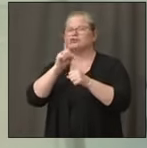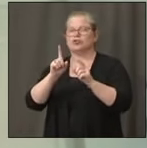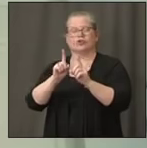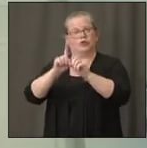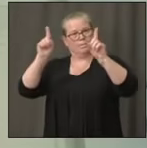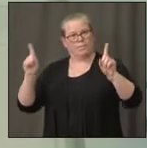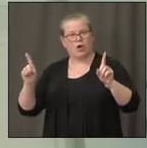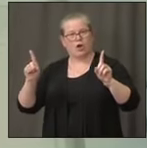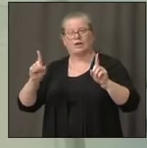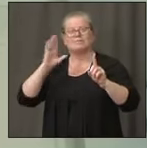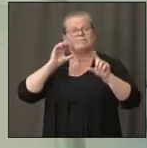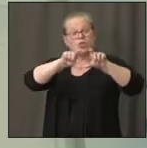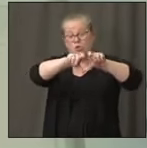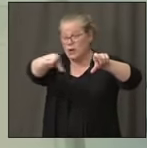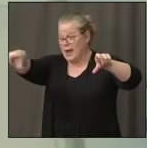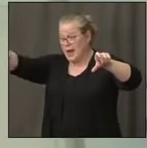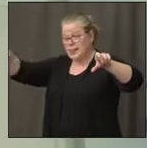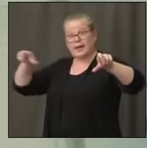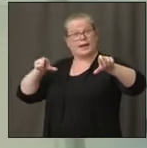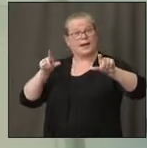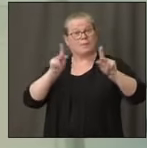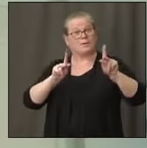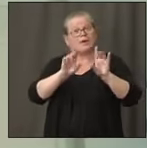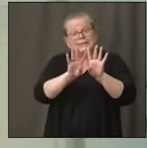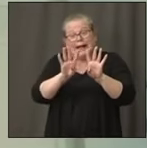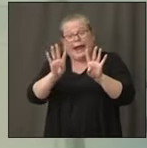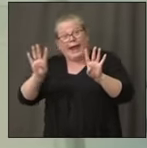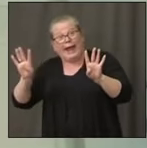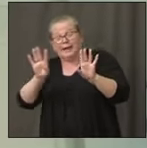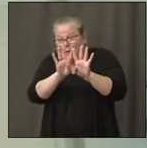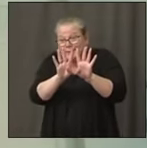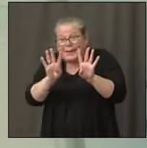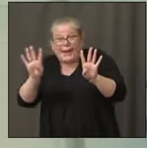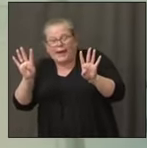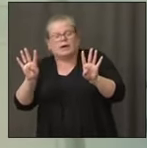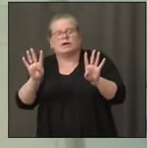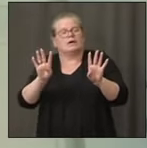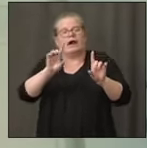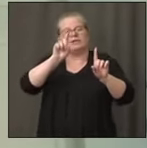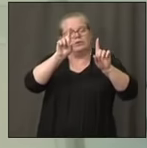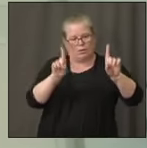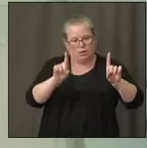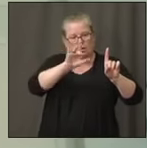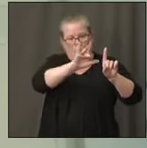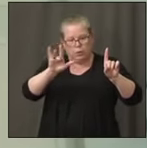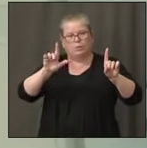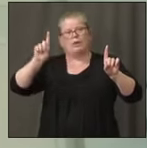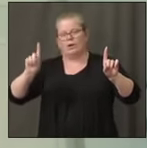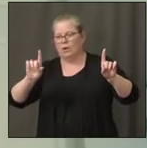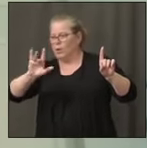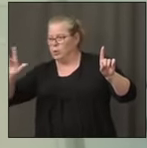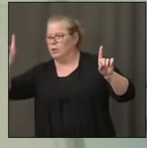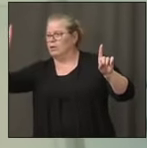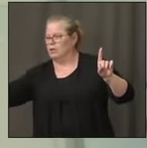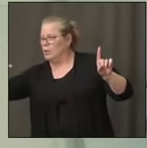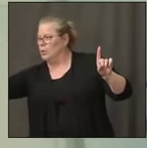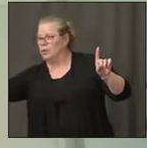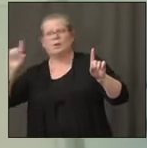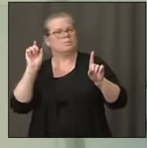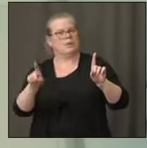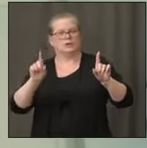rail length or by seating. There is frequent cleaning of common touch points. And I believe we are asking, I'll need to confirm this, but if there are